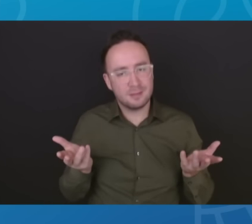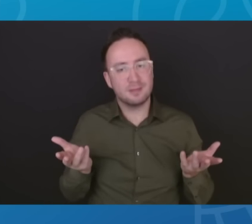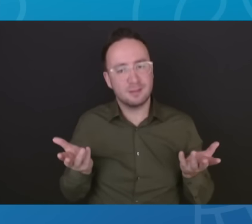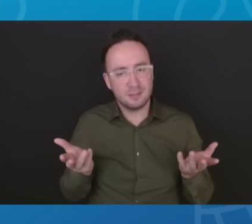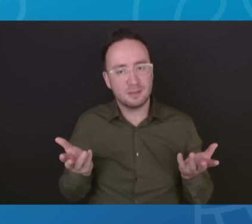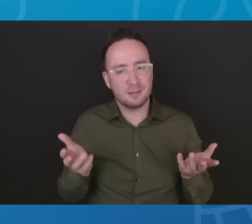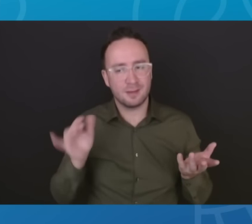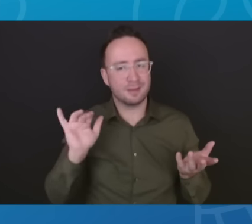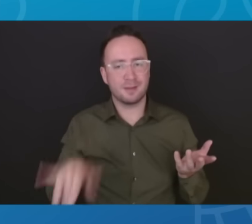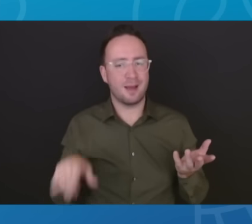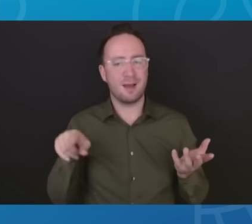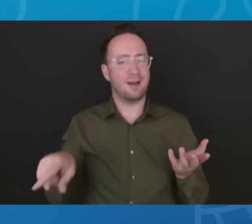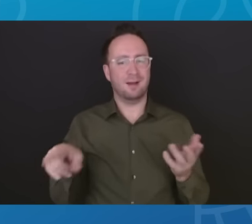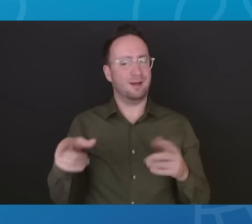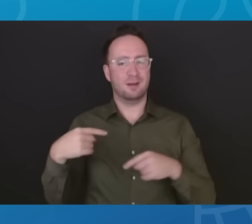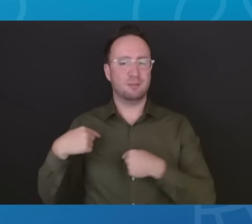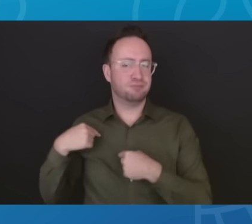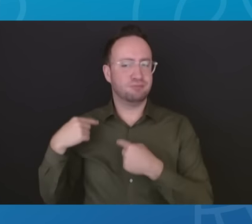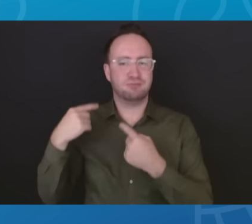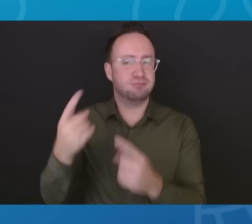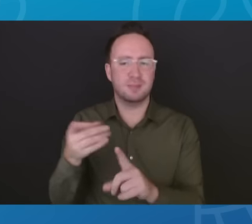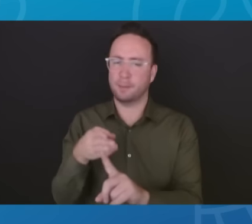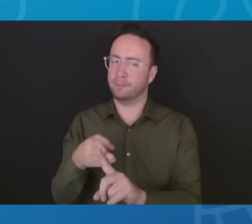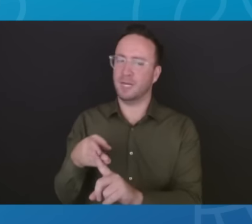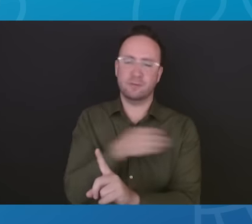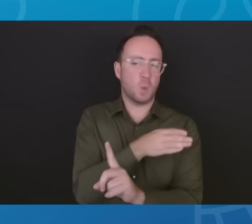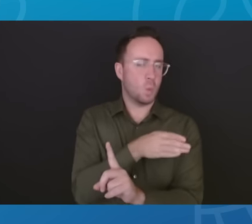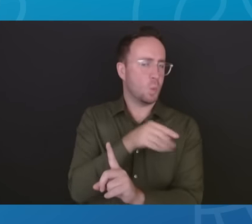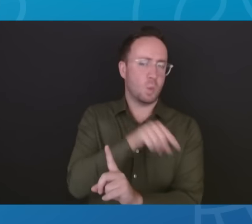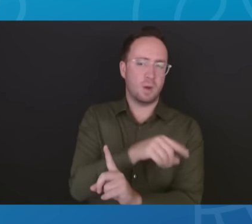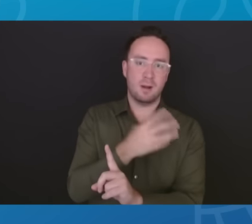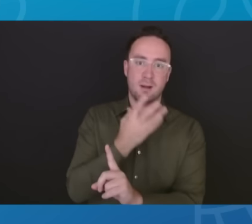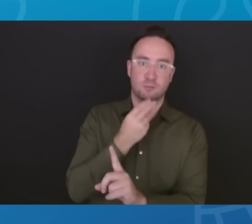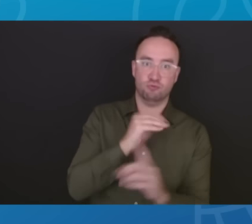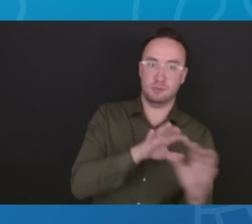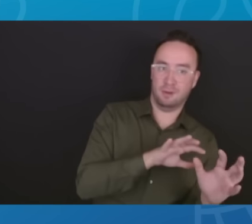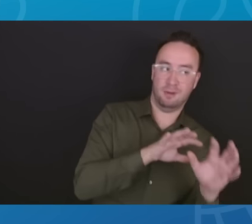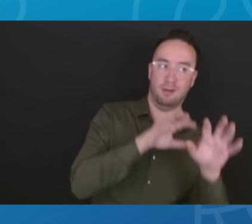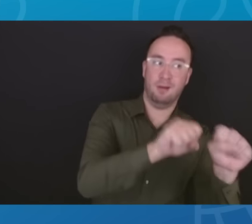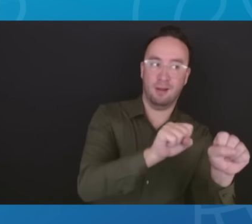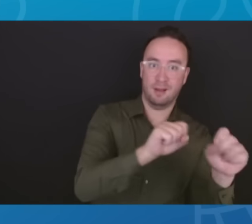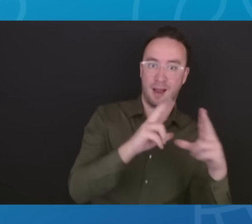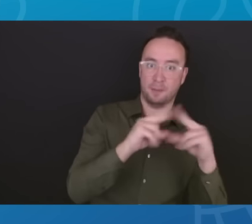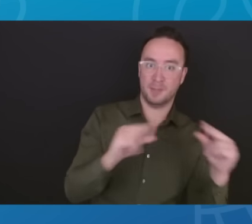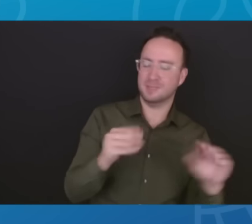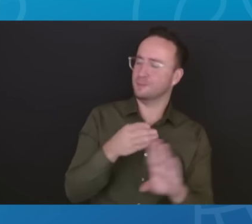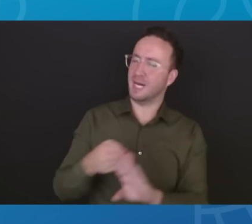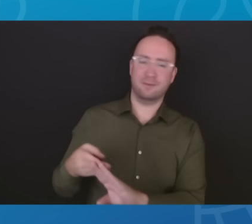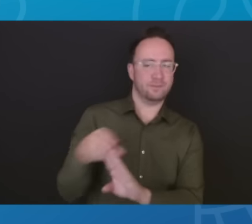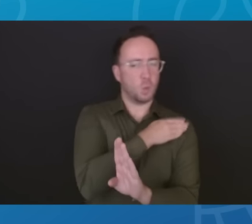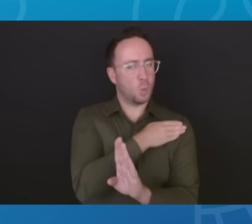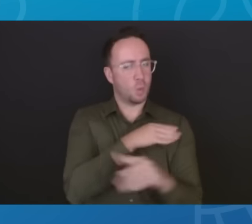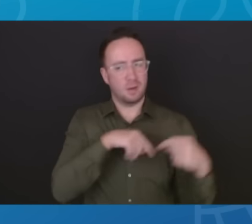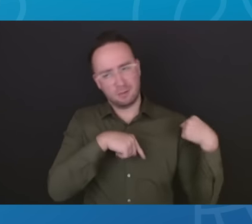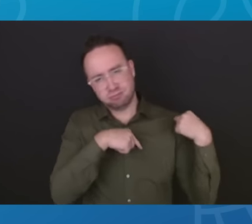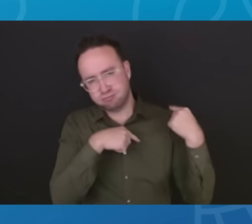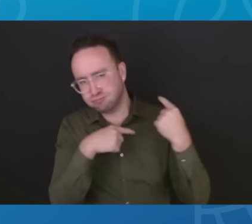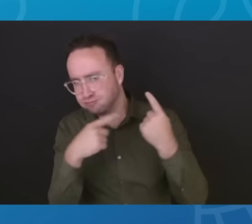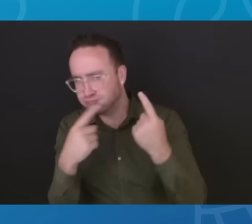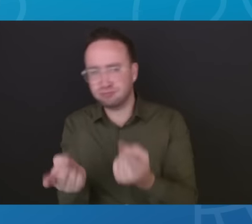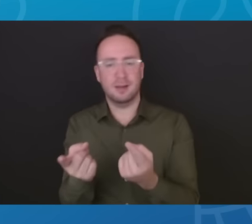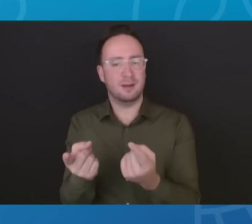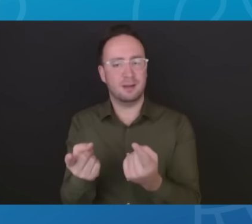Israeli operations in Lebanon. But if you just look at the things that Hamas has publicly said for some time, they have been